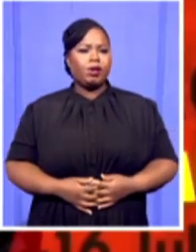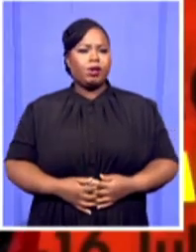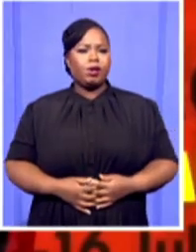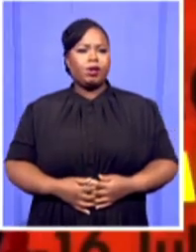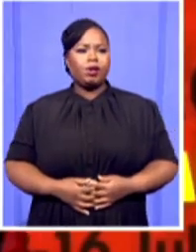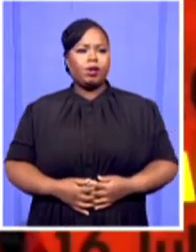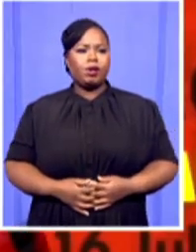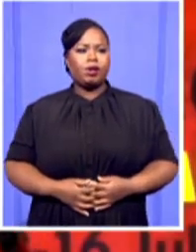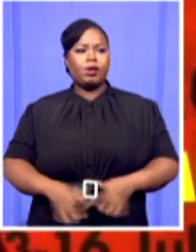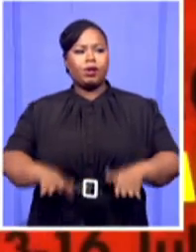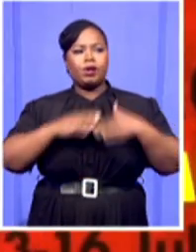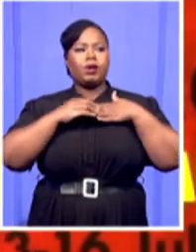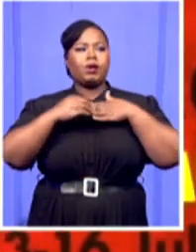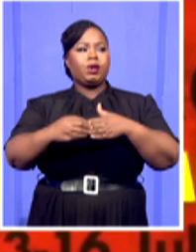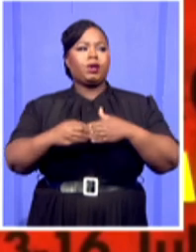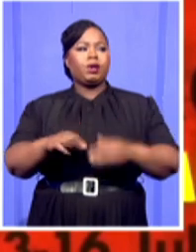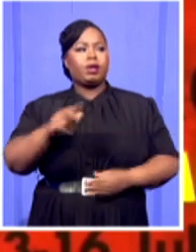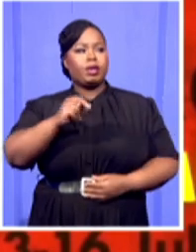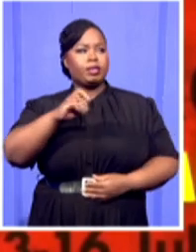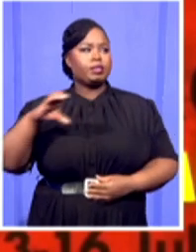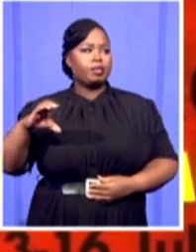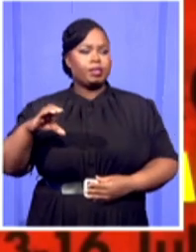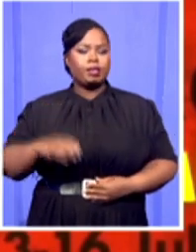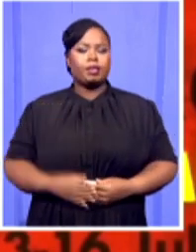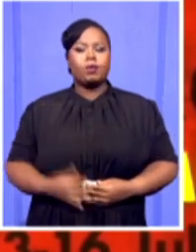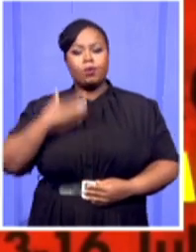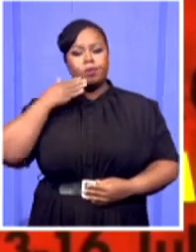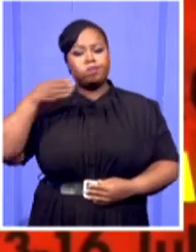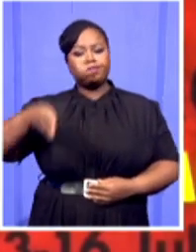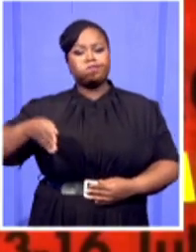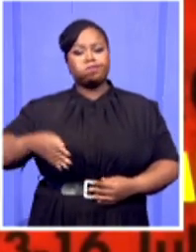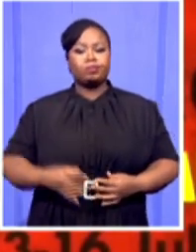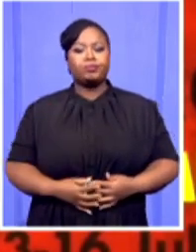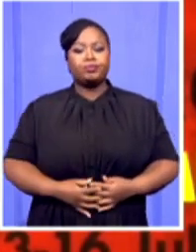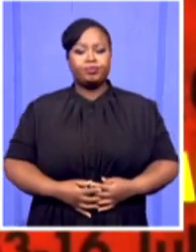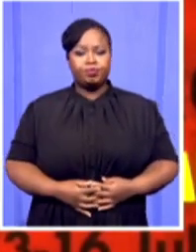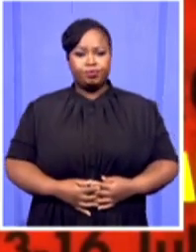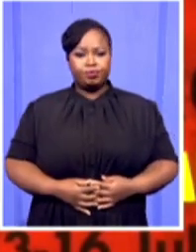the leadership of the ANC present.